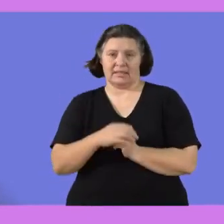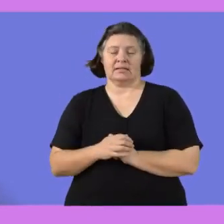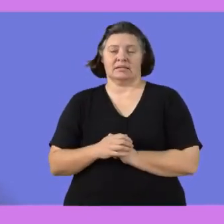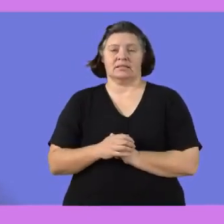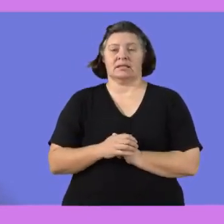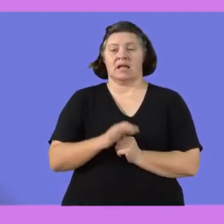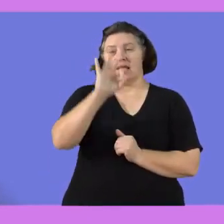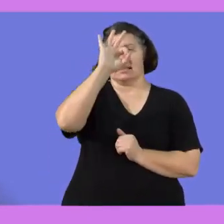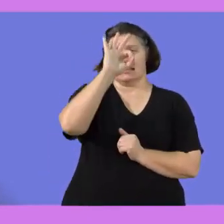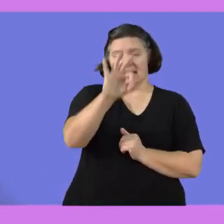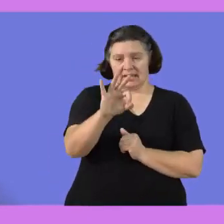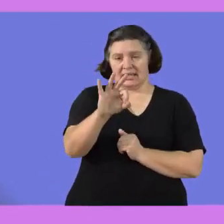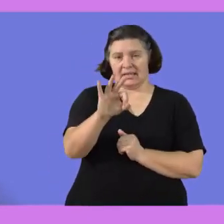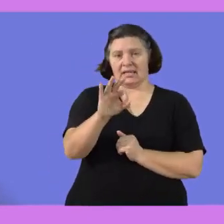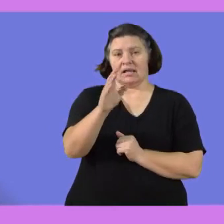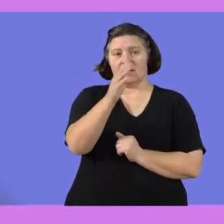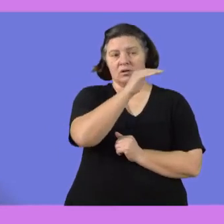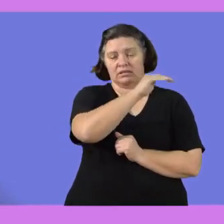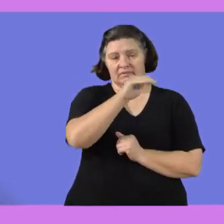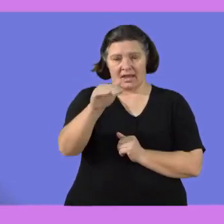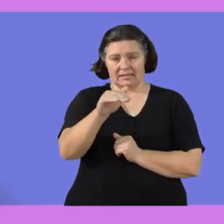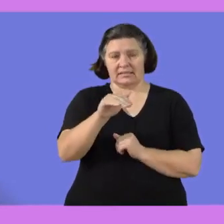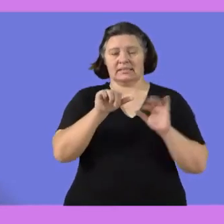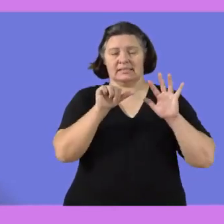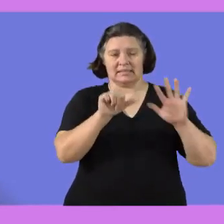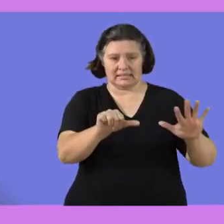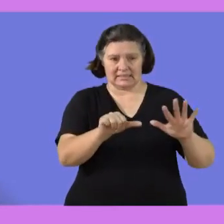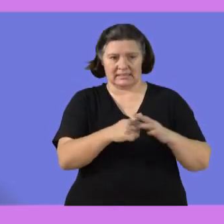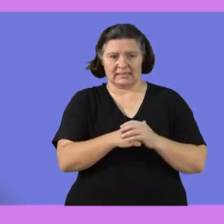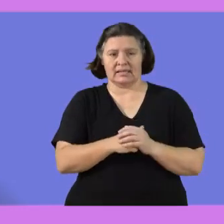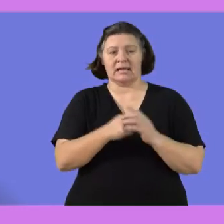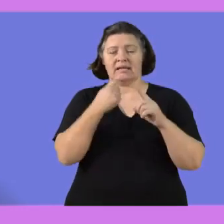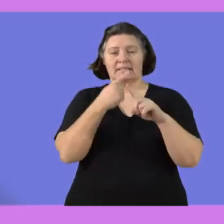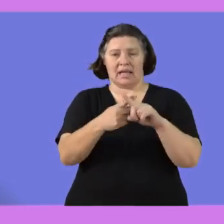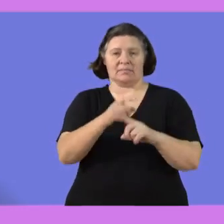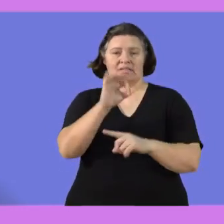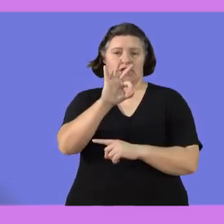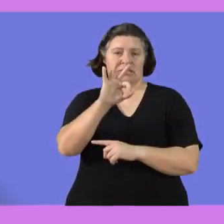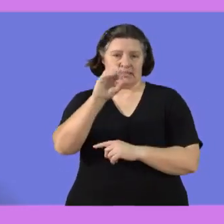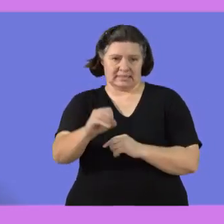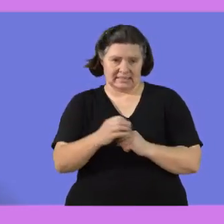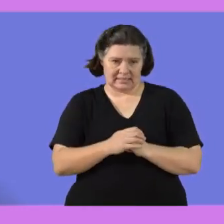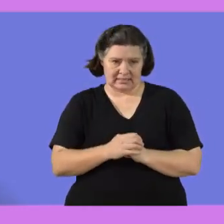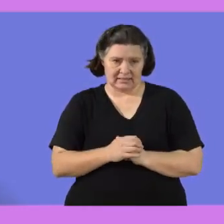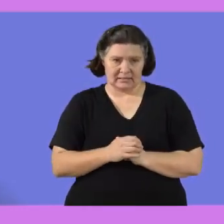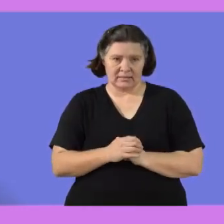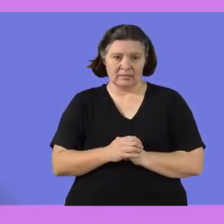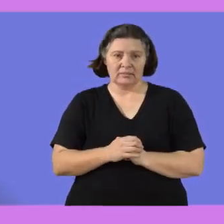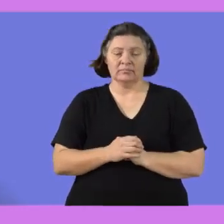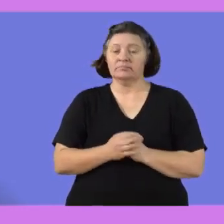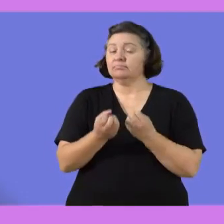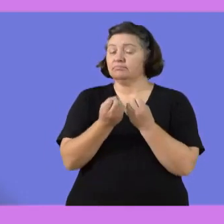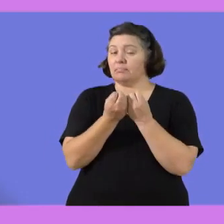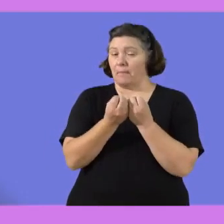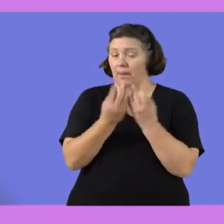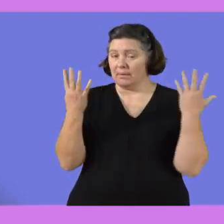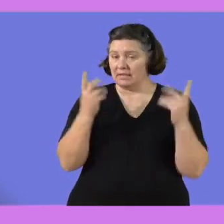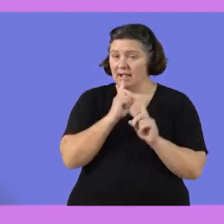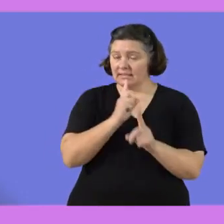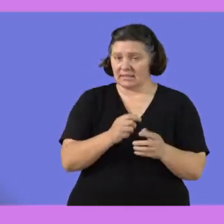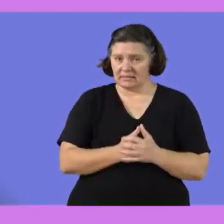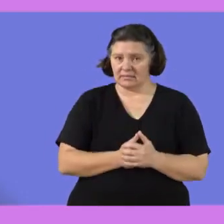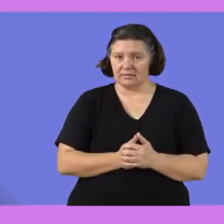3. So we can write 3 divided by 6. We multiply by the total, which